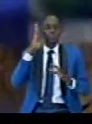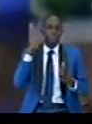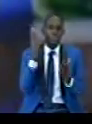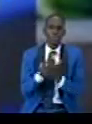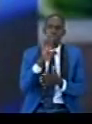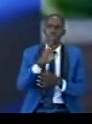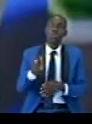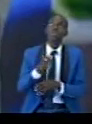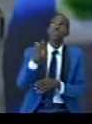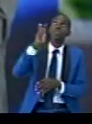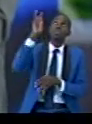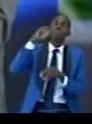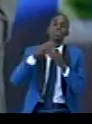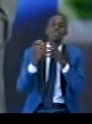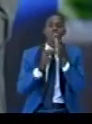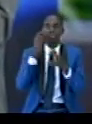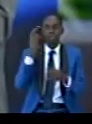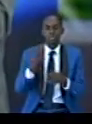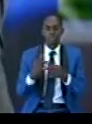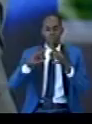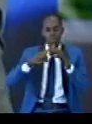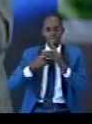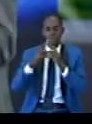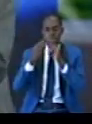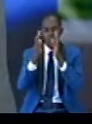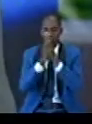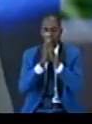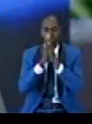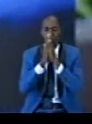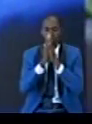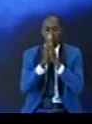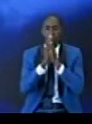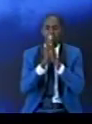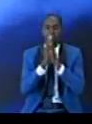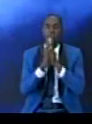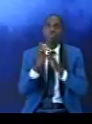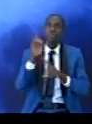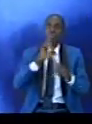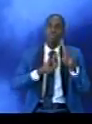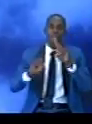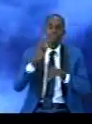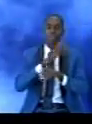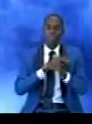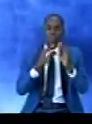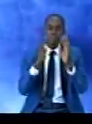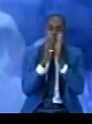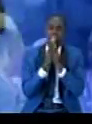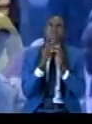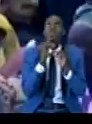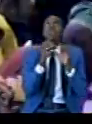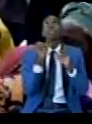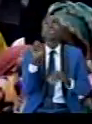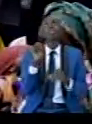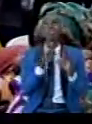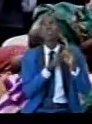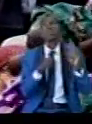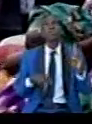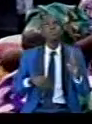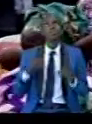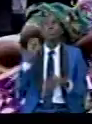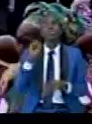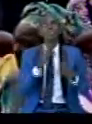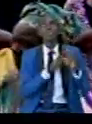journey. Open your mouth. Open your mouth. Raise your voice to the Lord and say, yes, Lord, yes, Lord, yes,